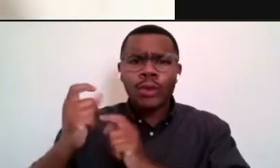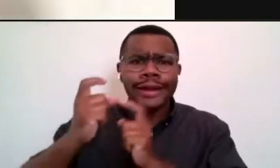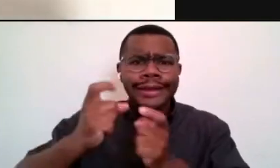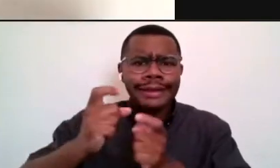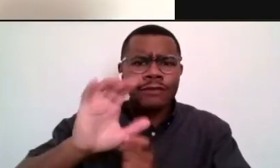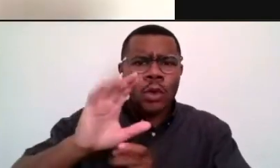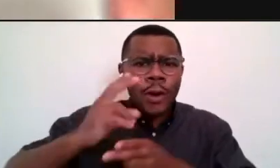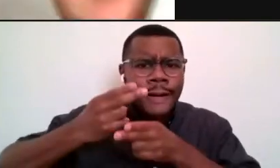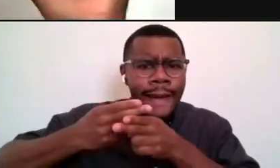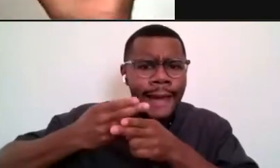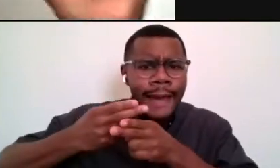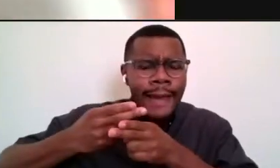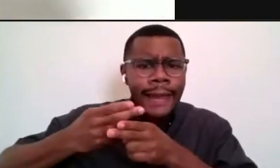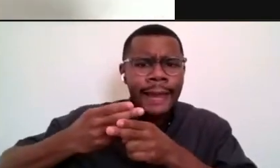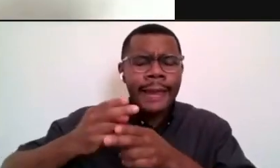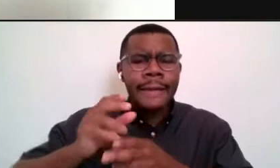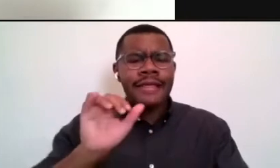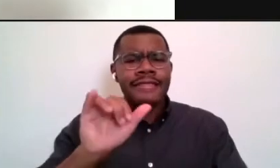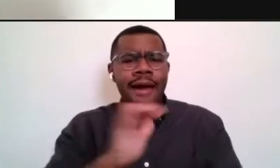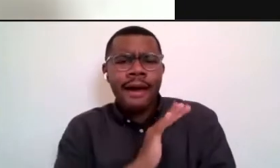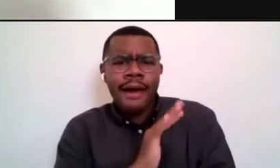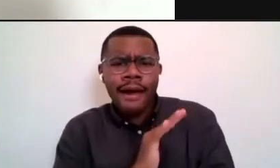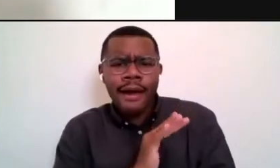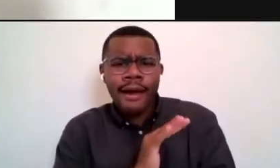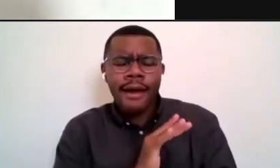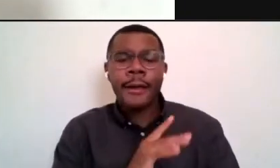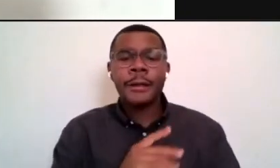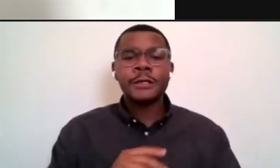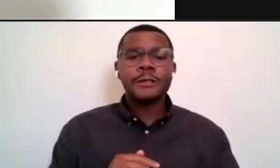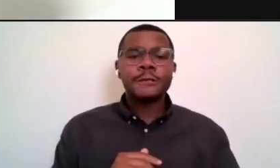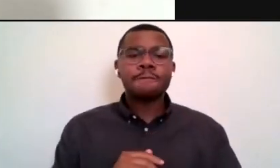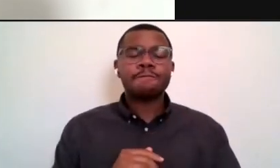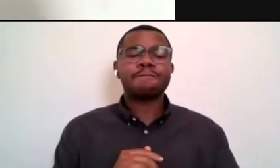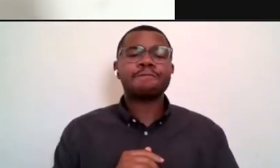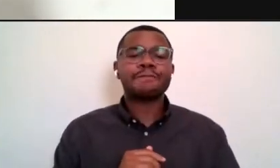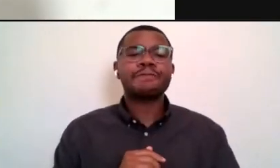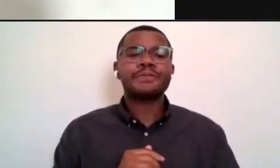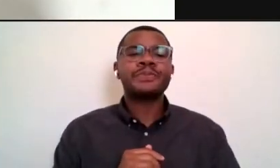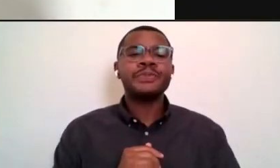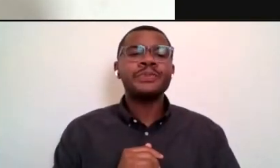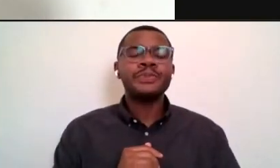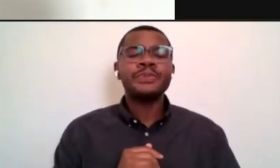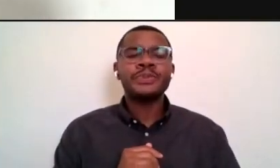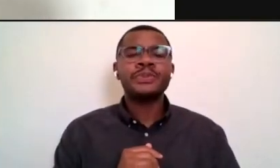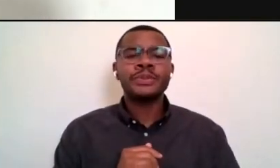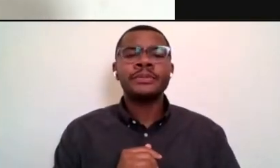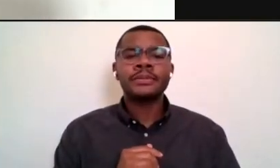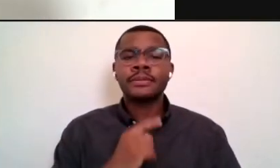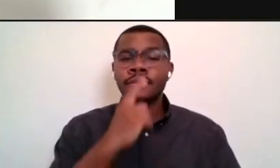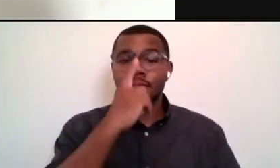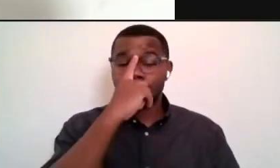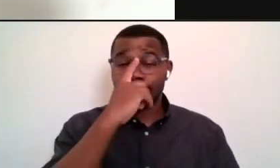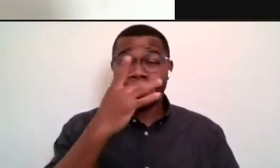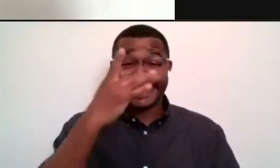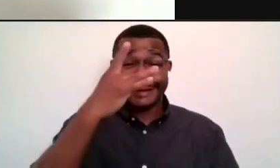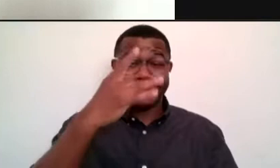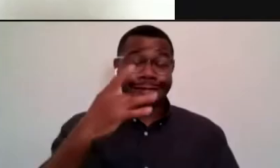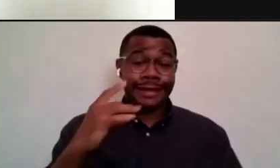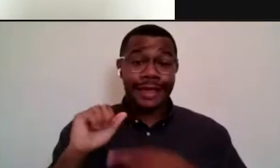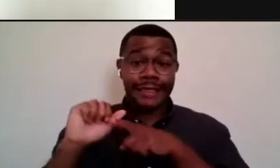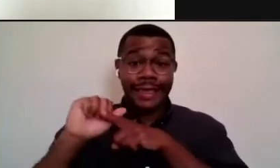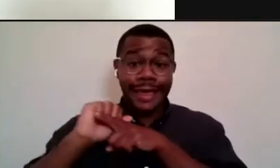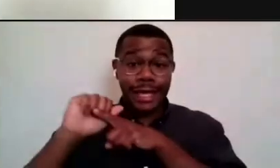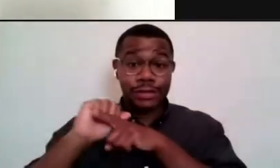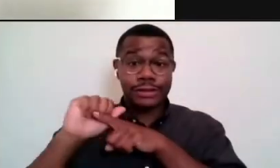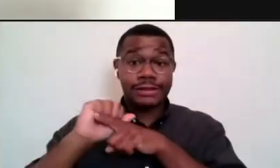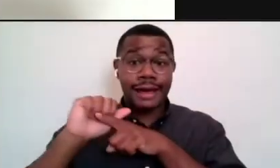But just even aligning it with, like, a movement, because what's interesting is that both like these exercises engage you physically,